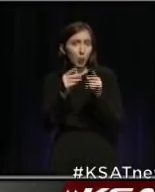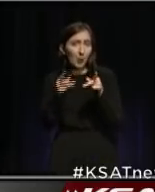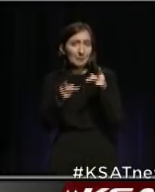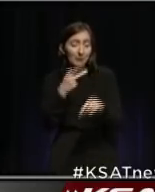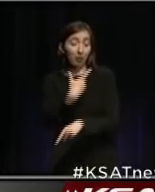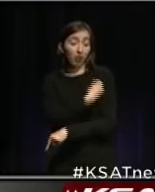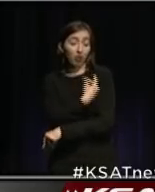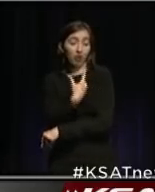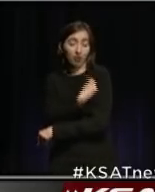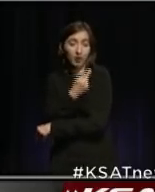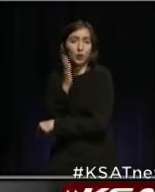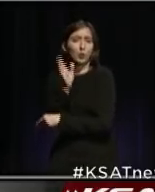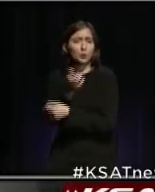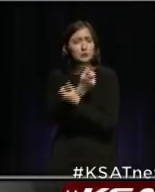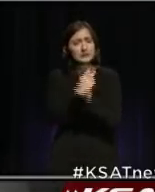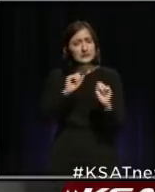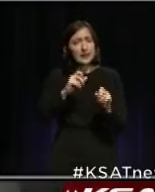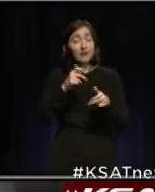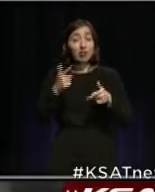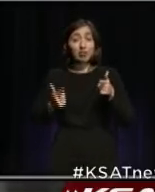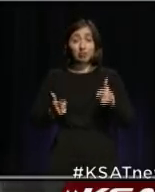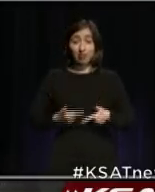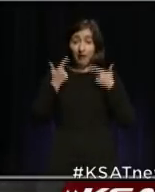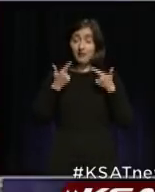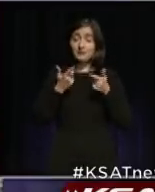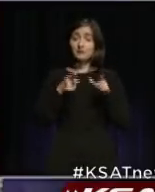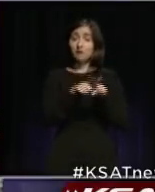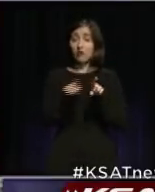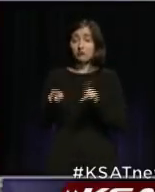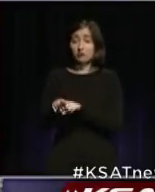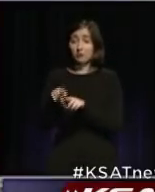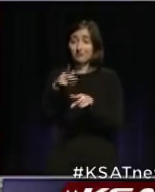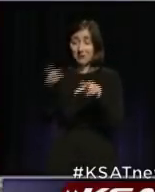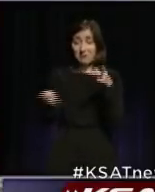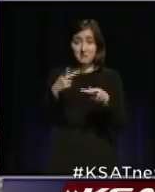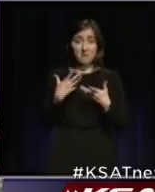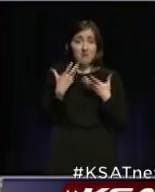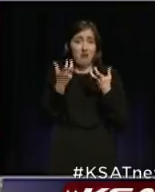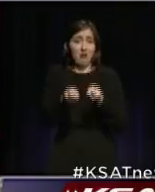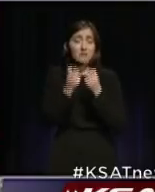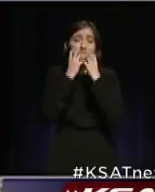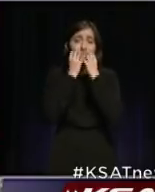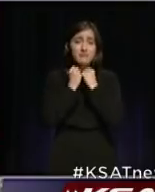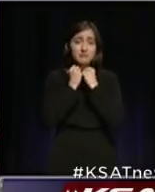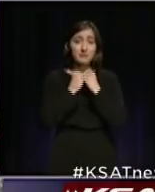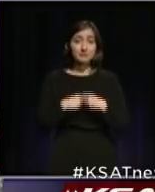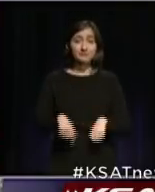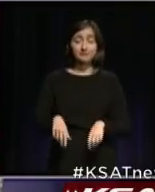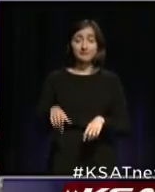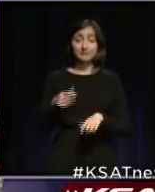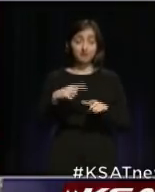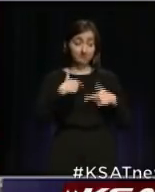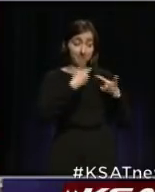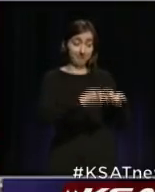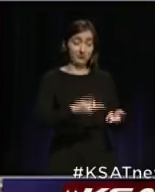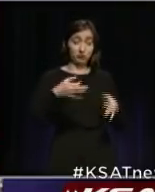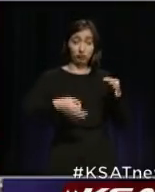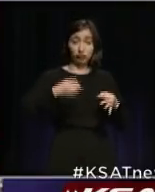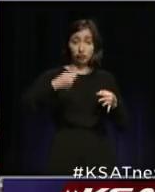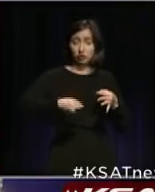save lives and keep each other healthy. Let me turn it now to Judge Wolf. Well, as the mayor said, we're on a downslide in terms of cases,